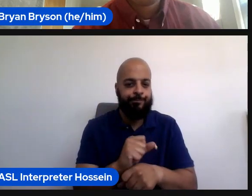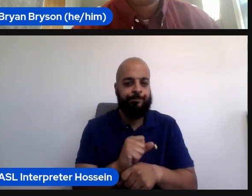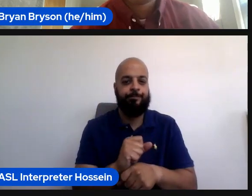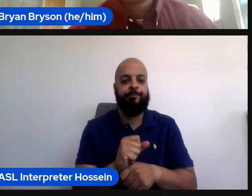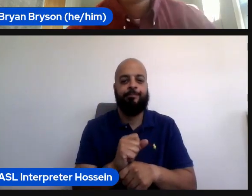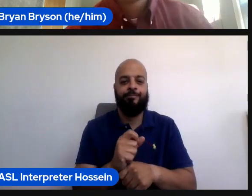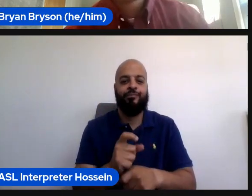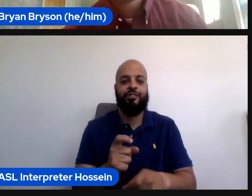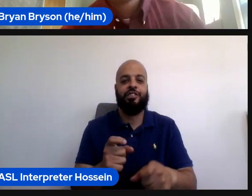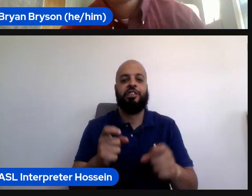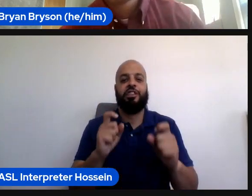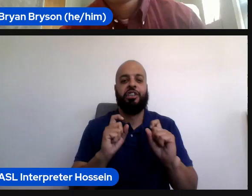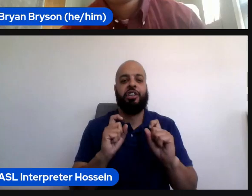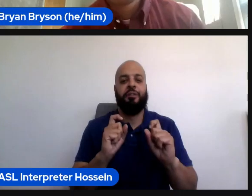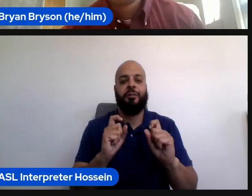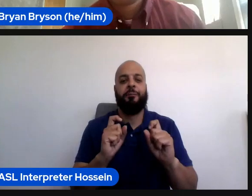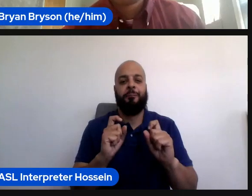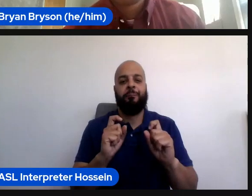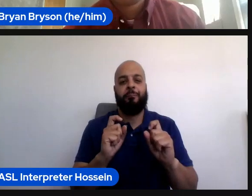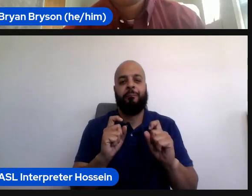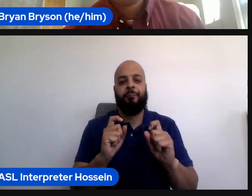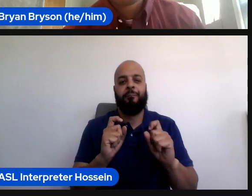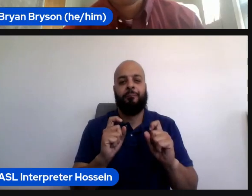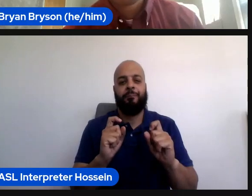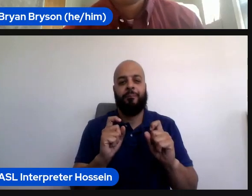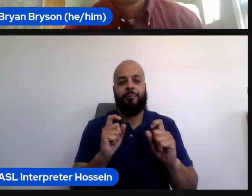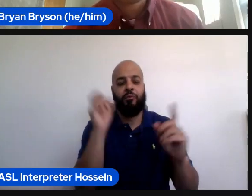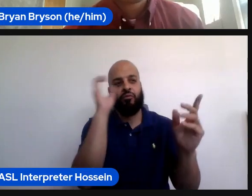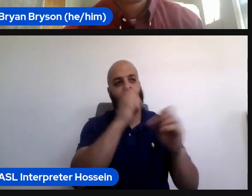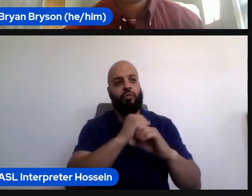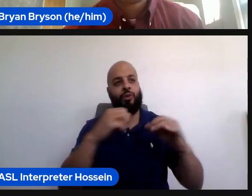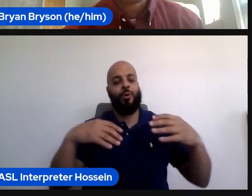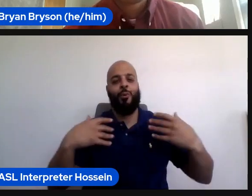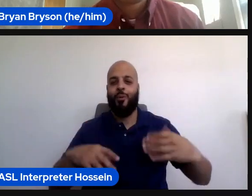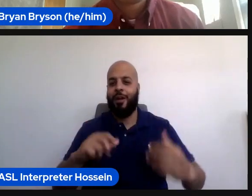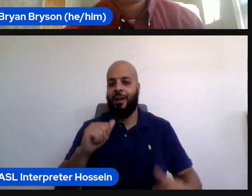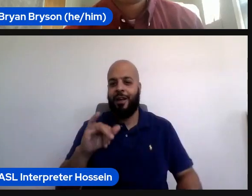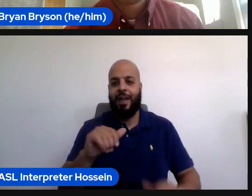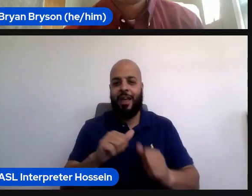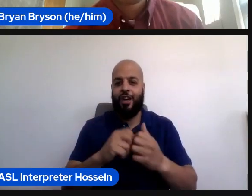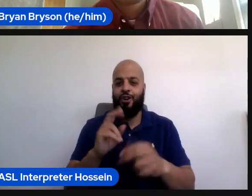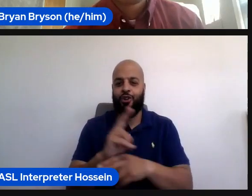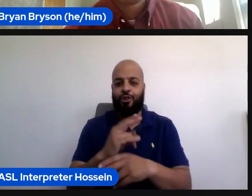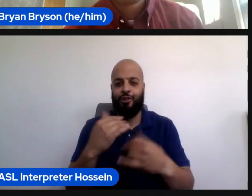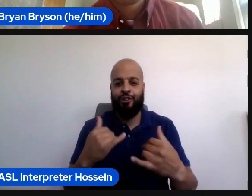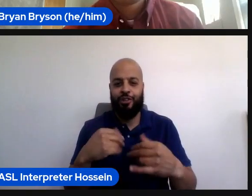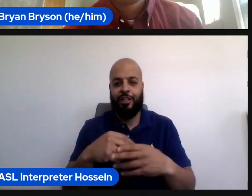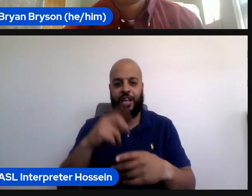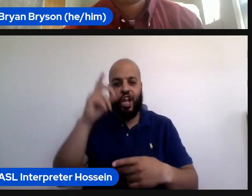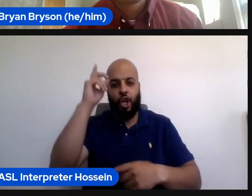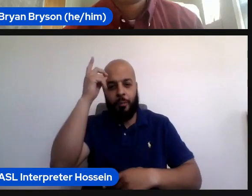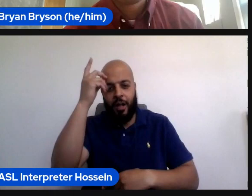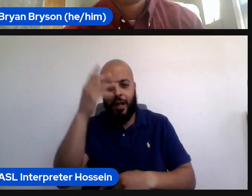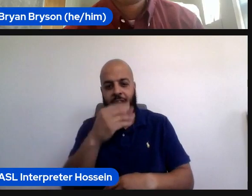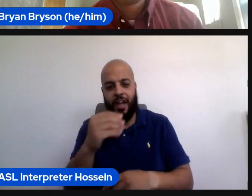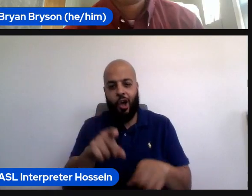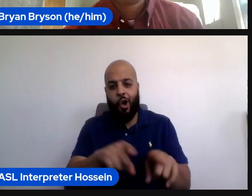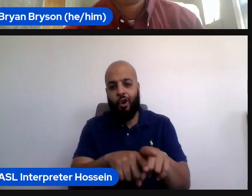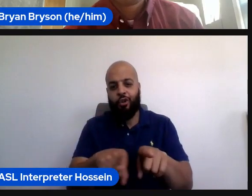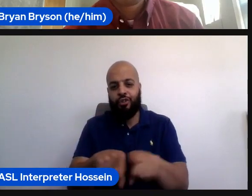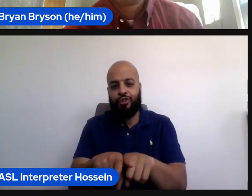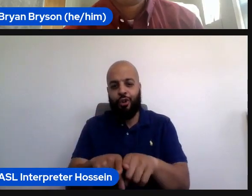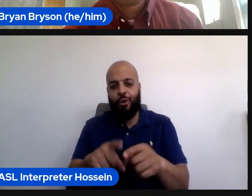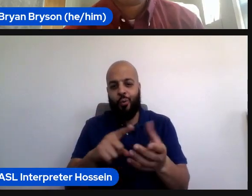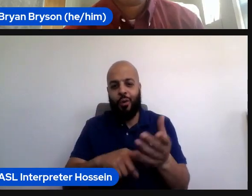a broad sense of how AI and ML has been using currently in immunology, and also what the